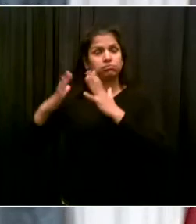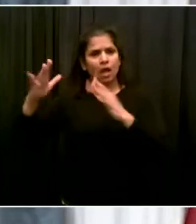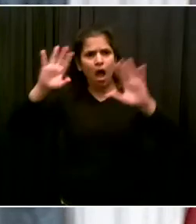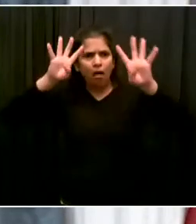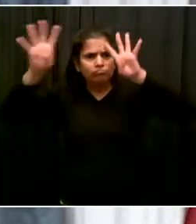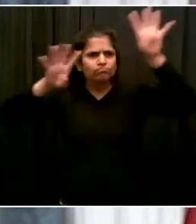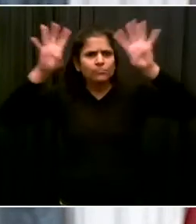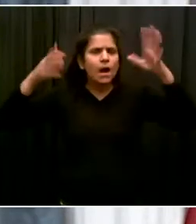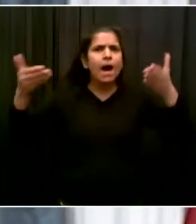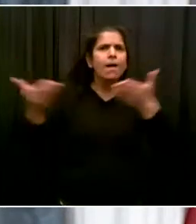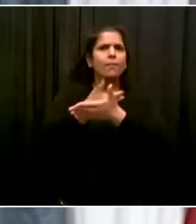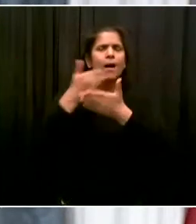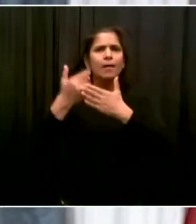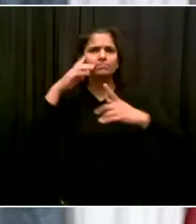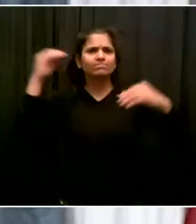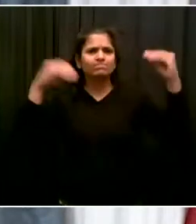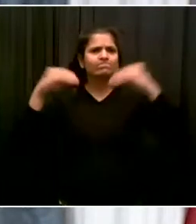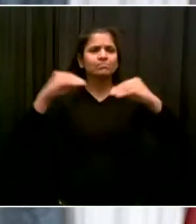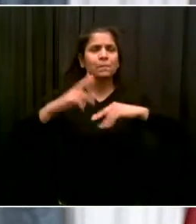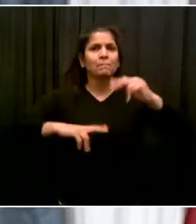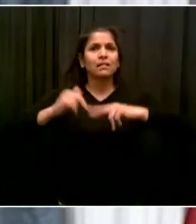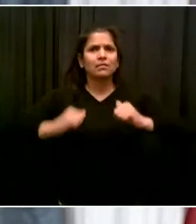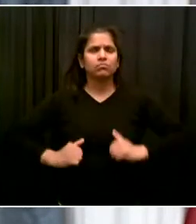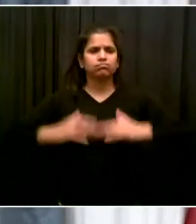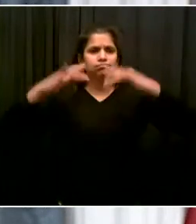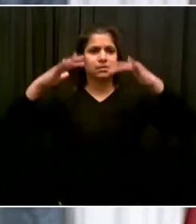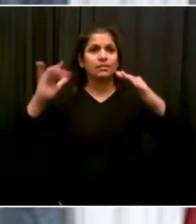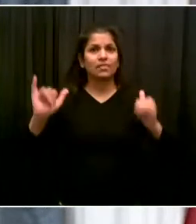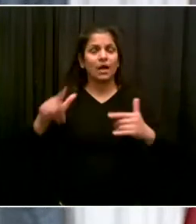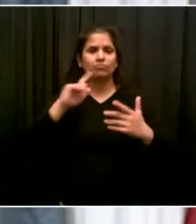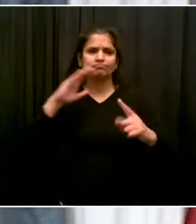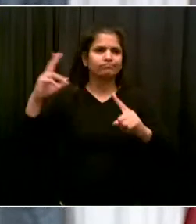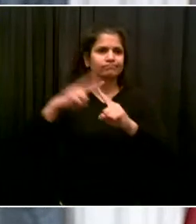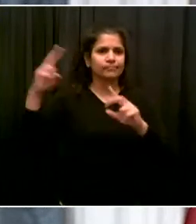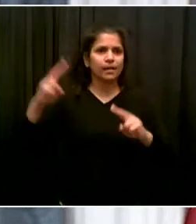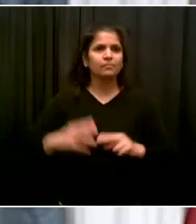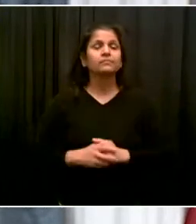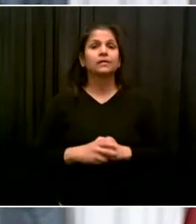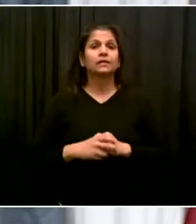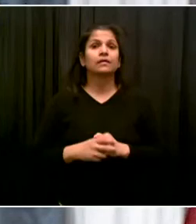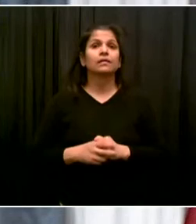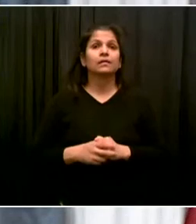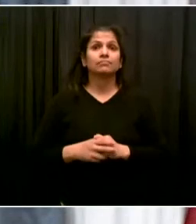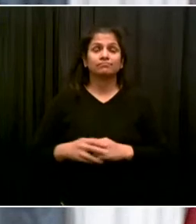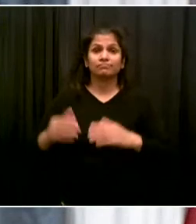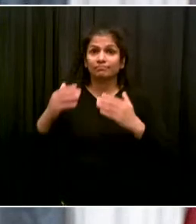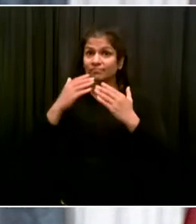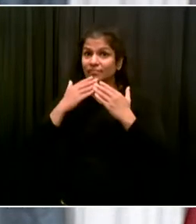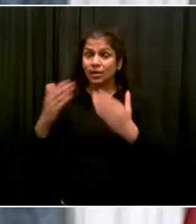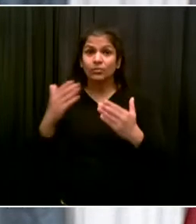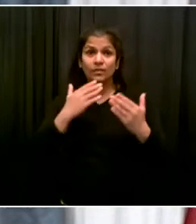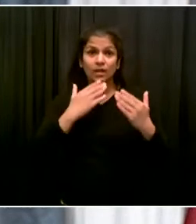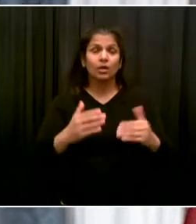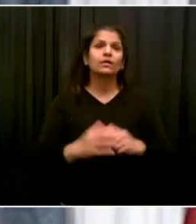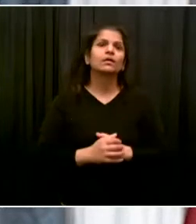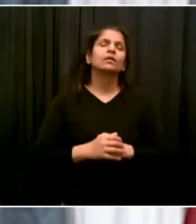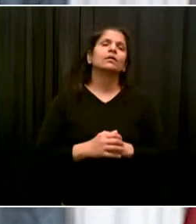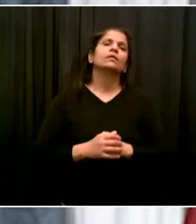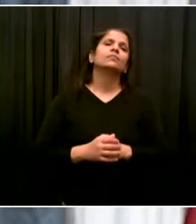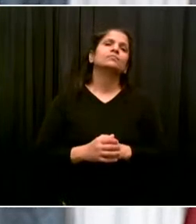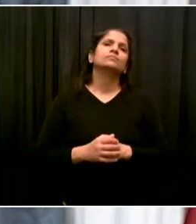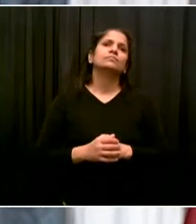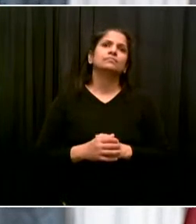like to give an enormous thank you to Commissioner Chung and our partners at DYCD, our principals and staff, and